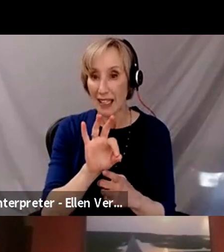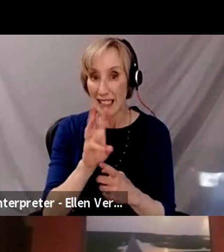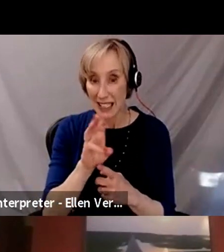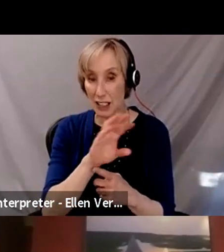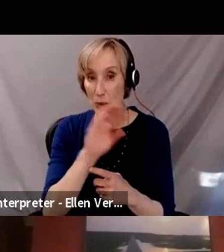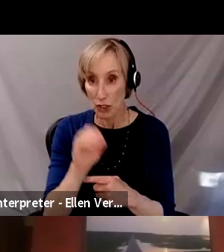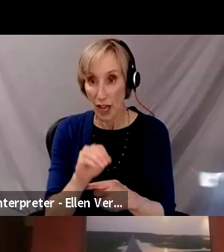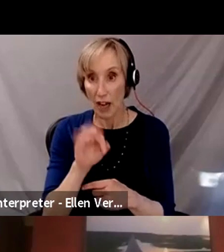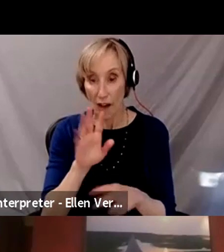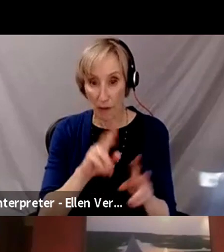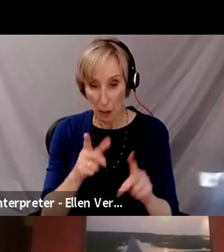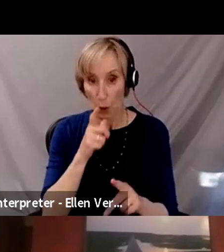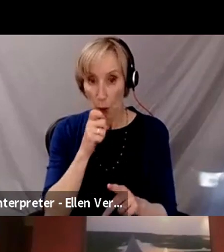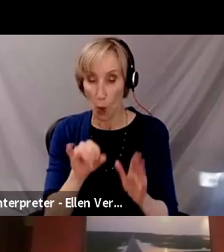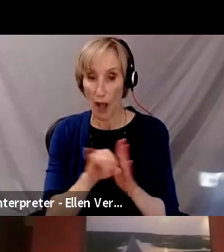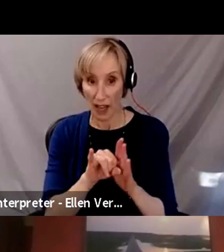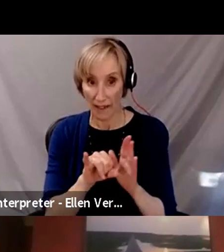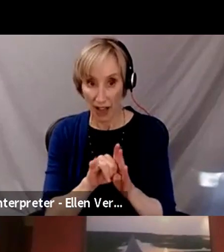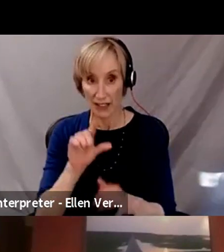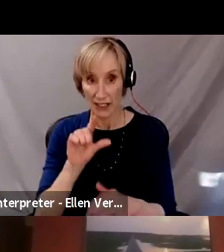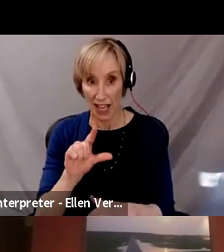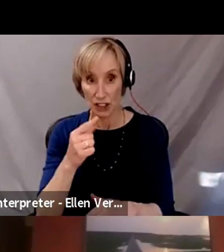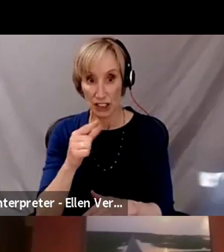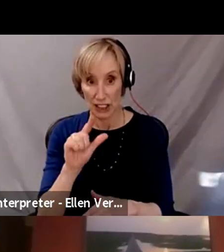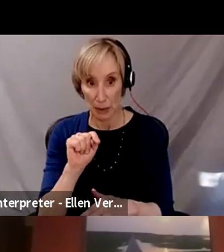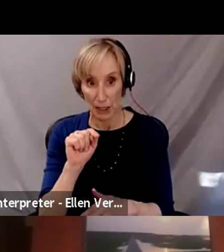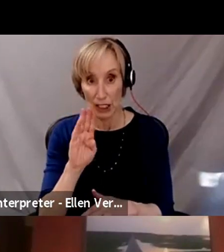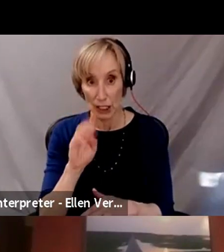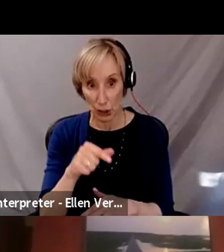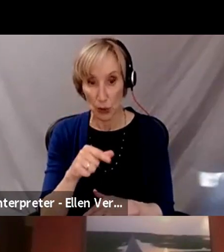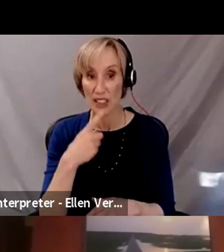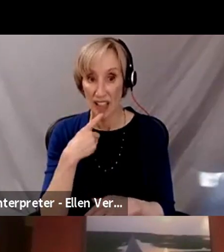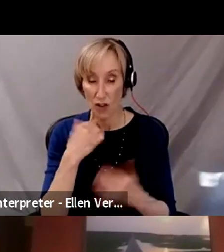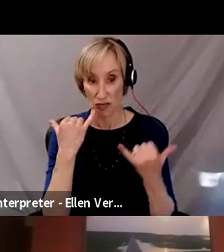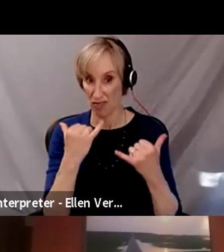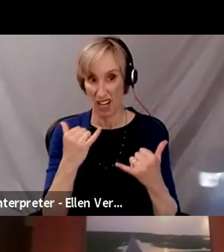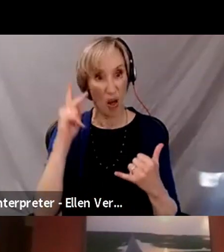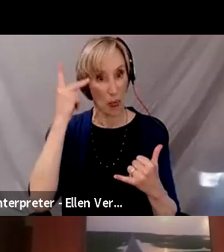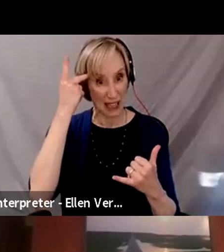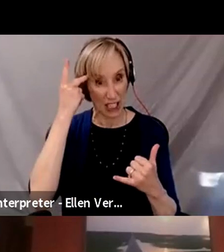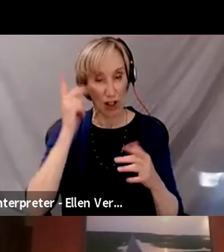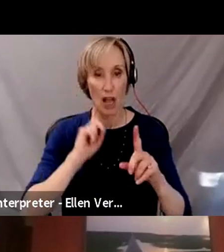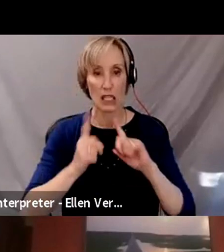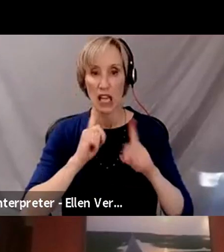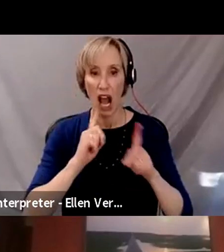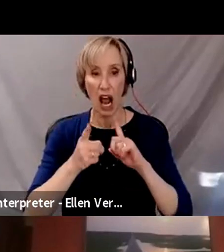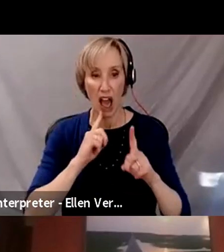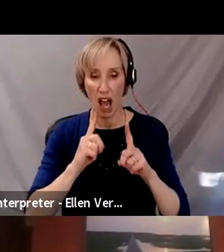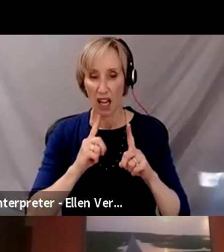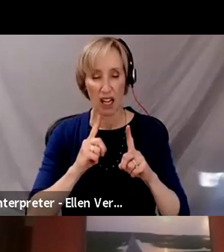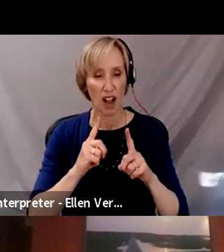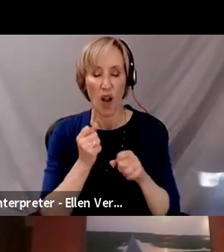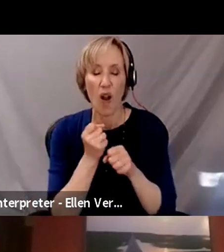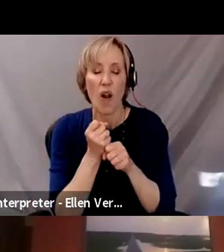youth, said that the political dialogue has been detrimental, 96%